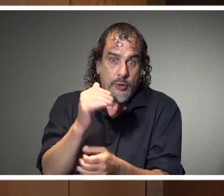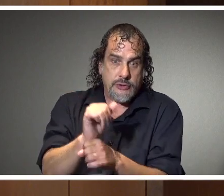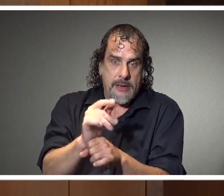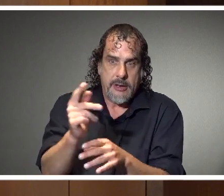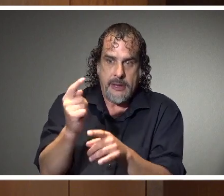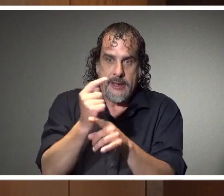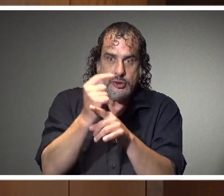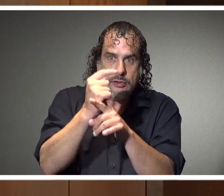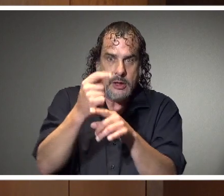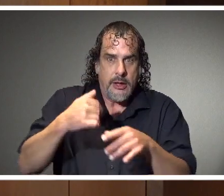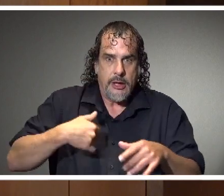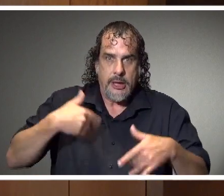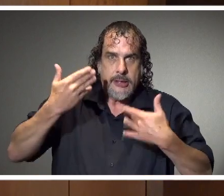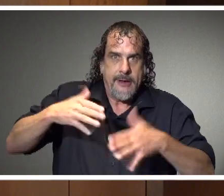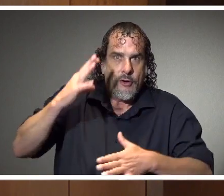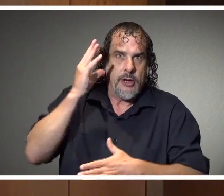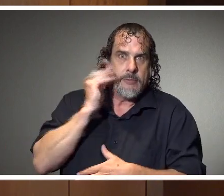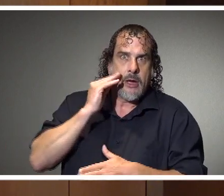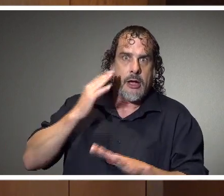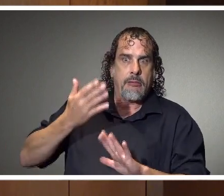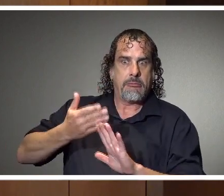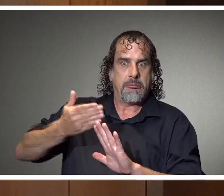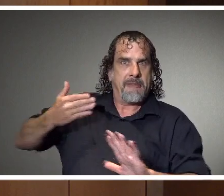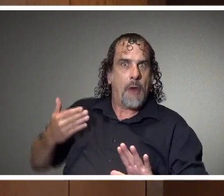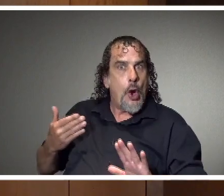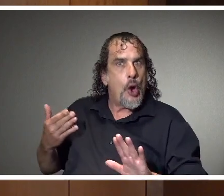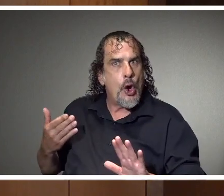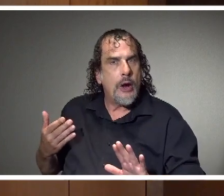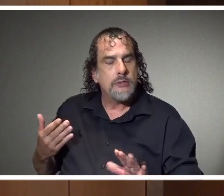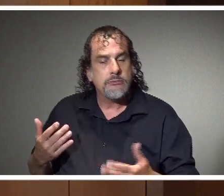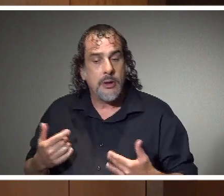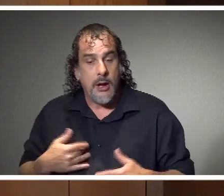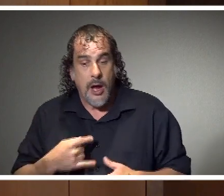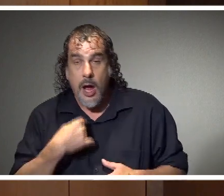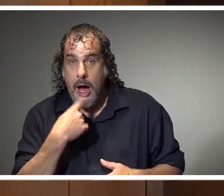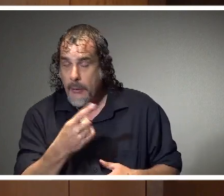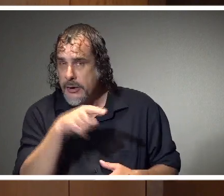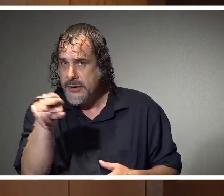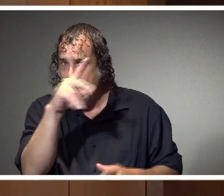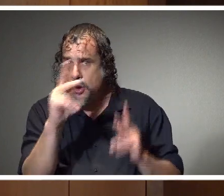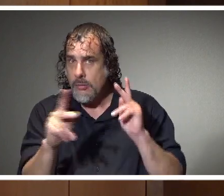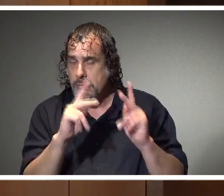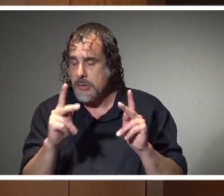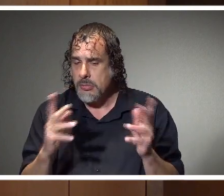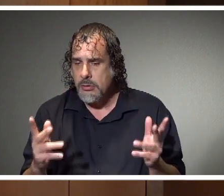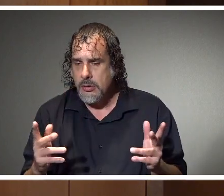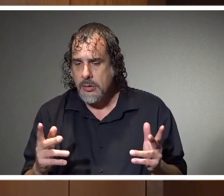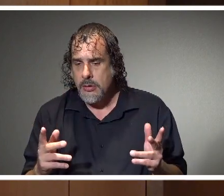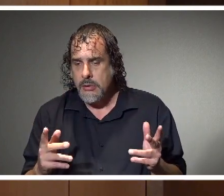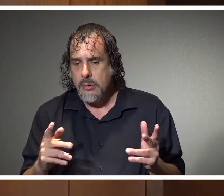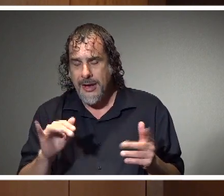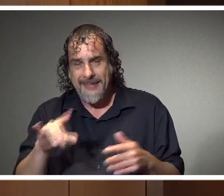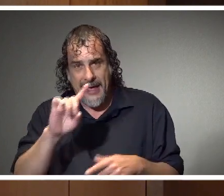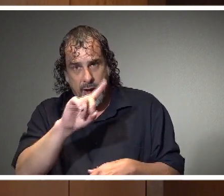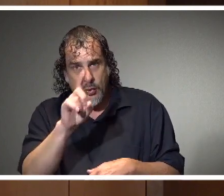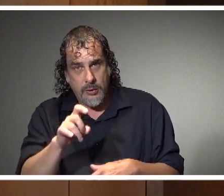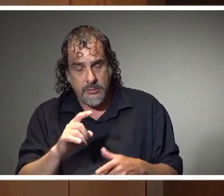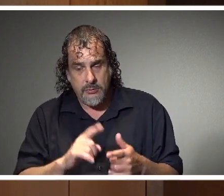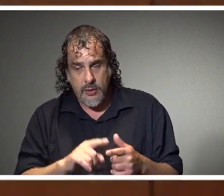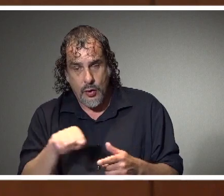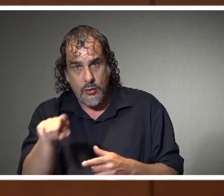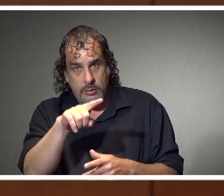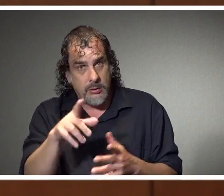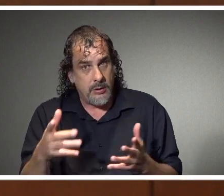for something they haven't done before. Well, what I would say, and the question is with respect to those individuals